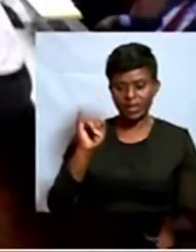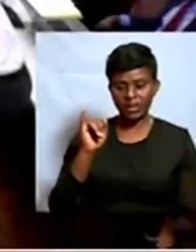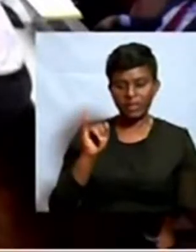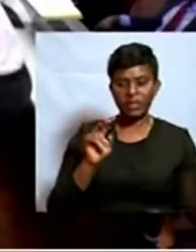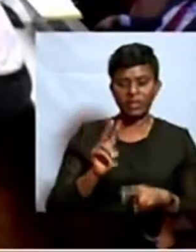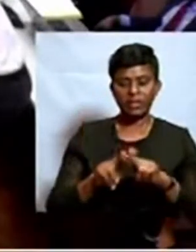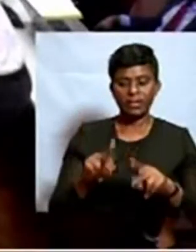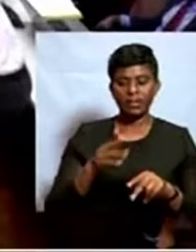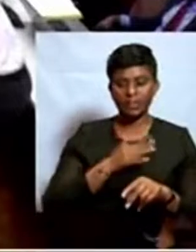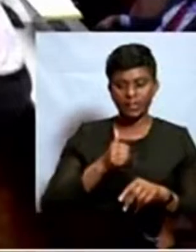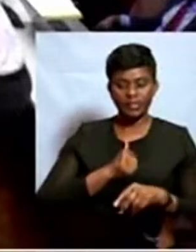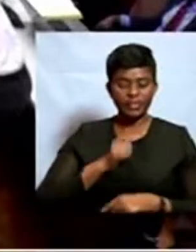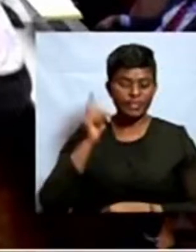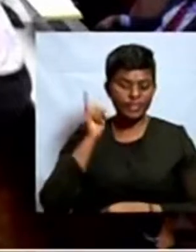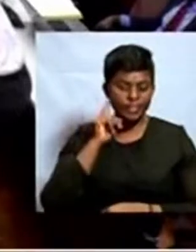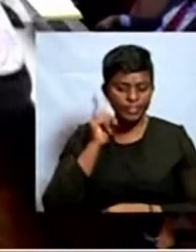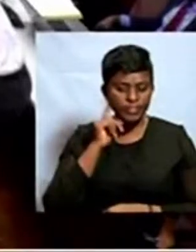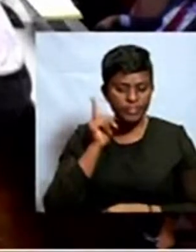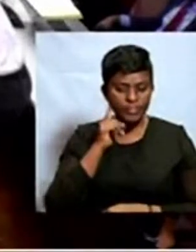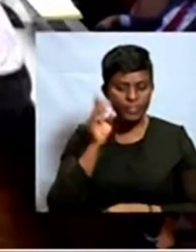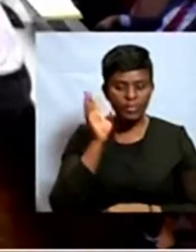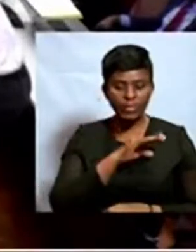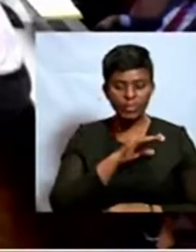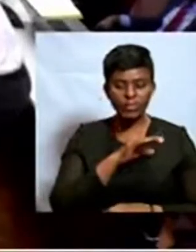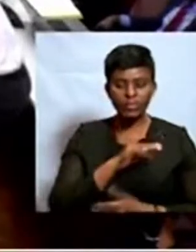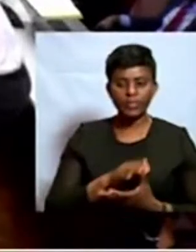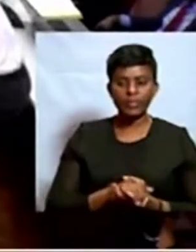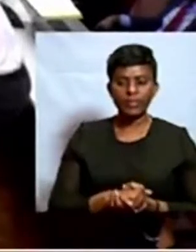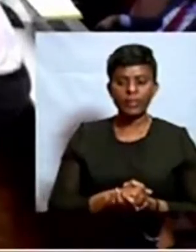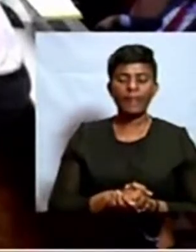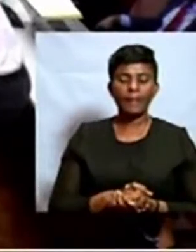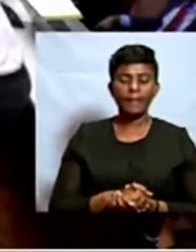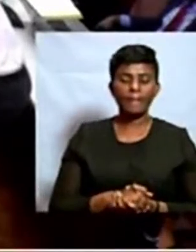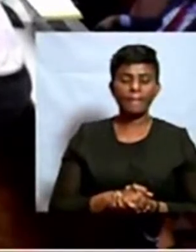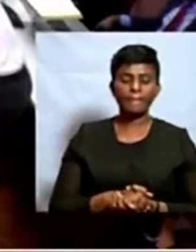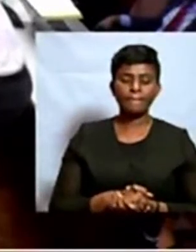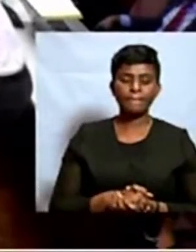Chair, I heard the witness say that you can't rule out